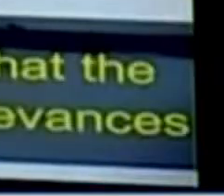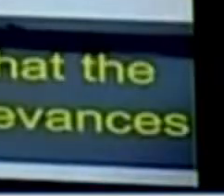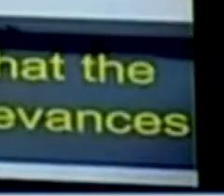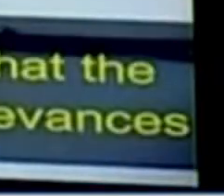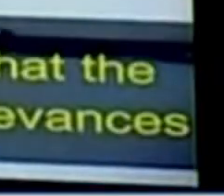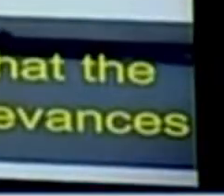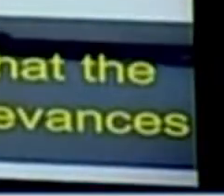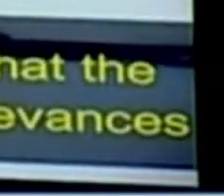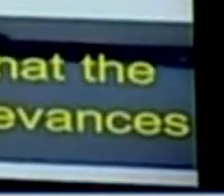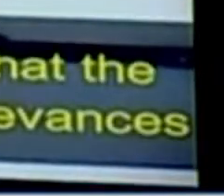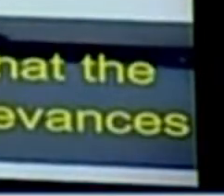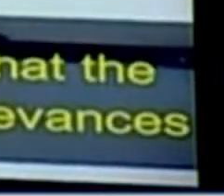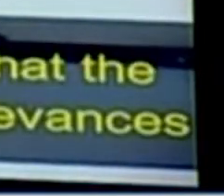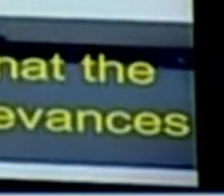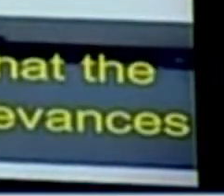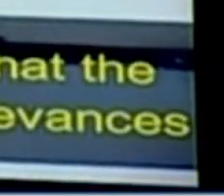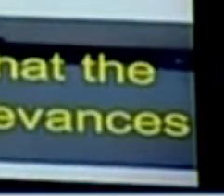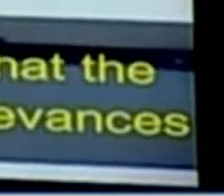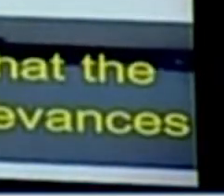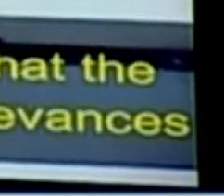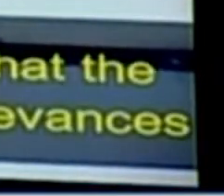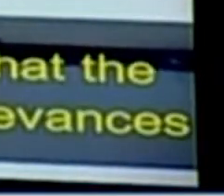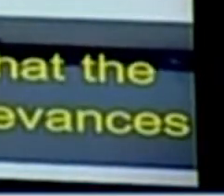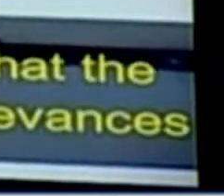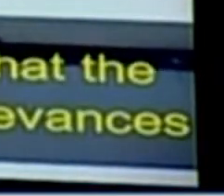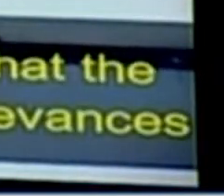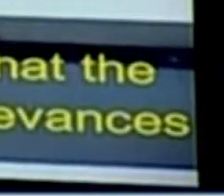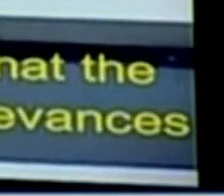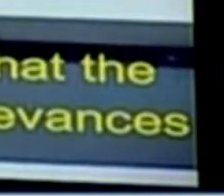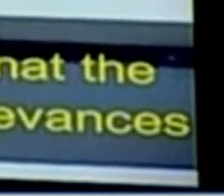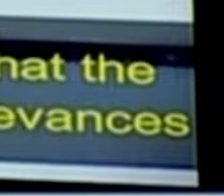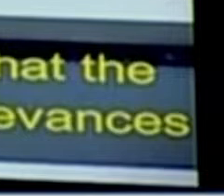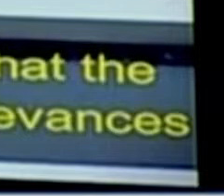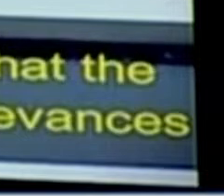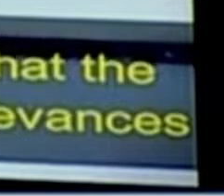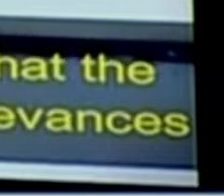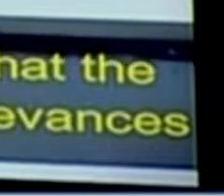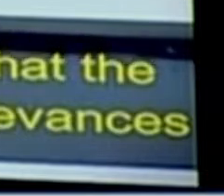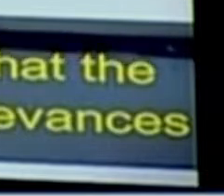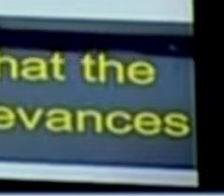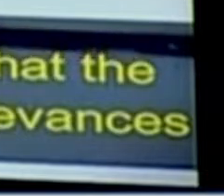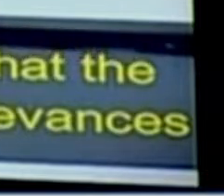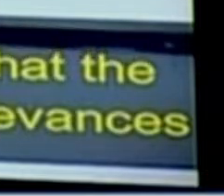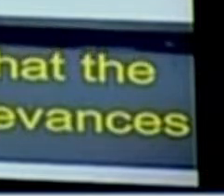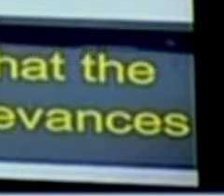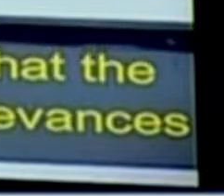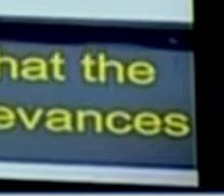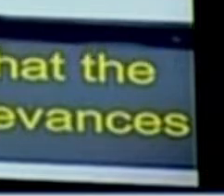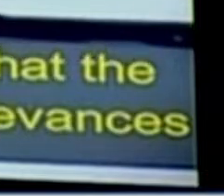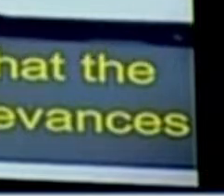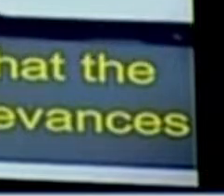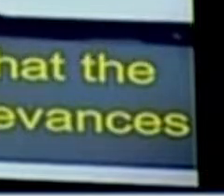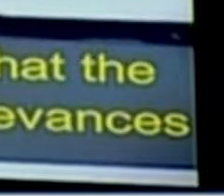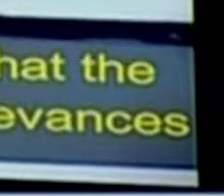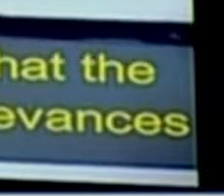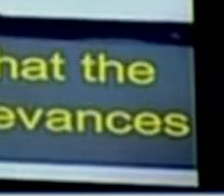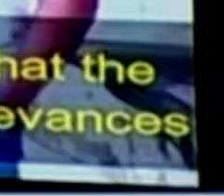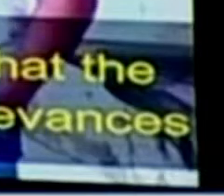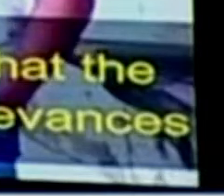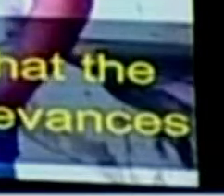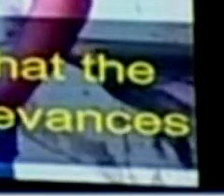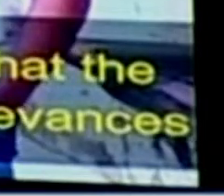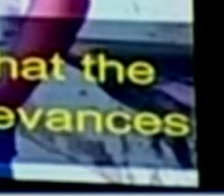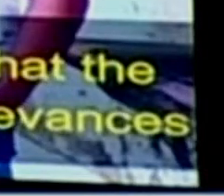ko chumbete kura ni migambo ya mwenda mukindi ora ne mukariri wandiri yoruku igorora